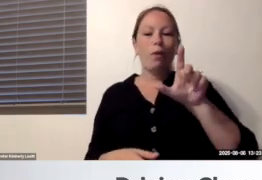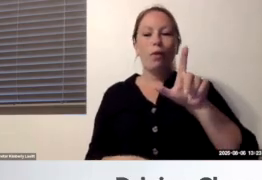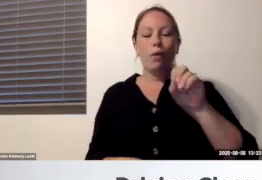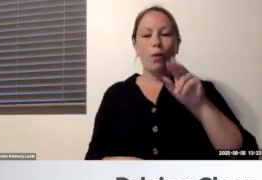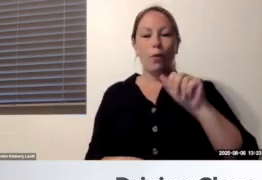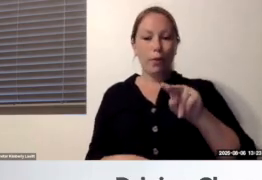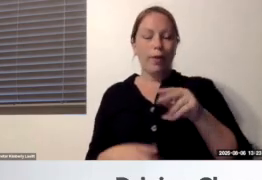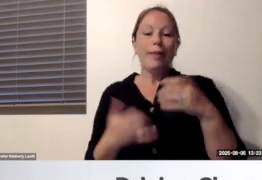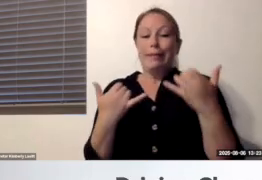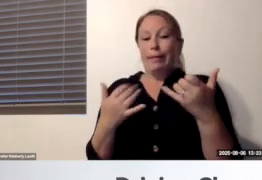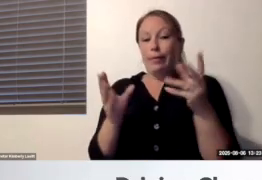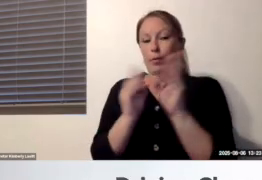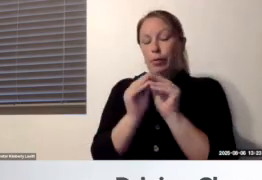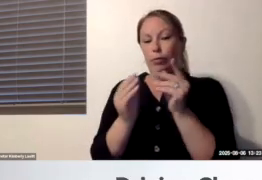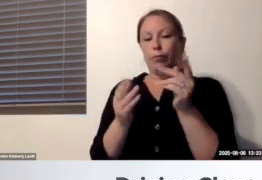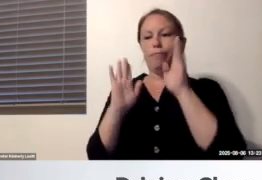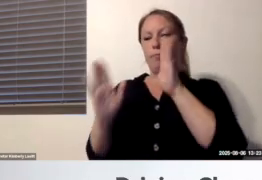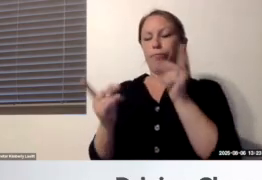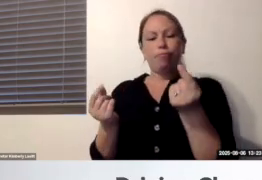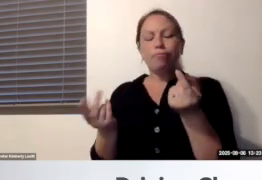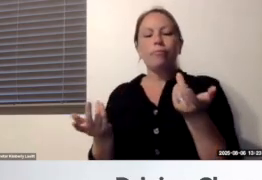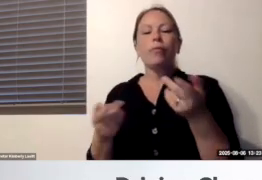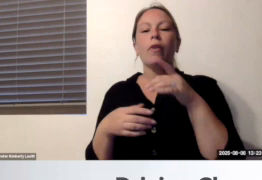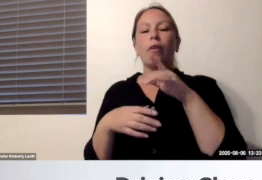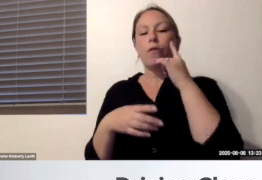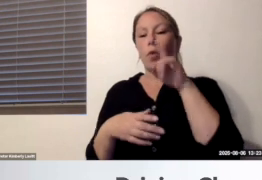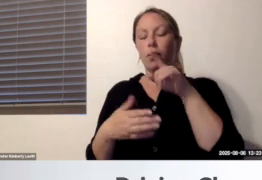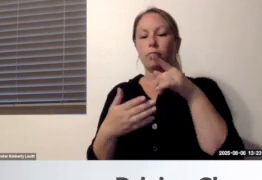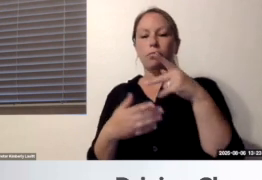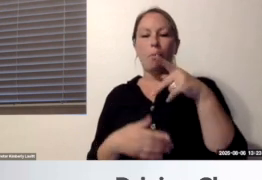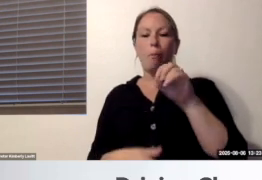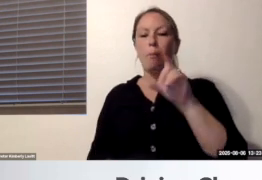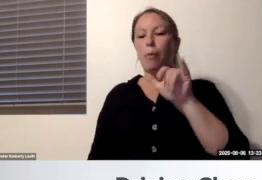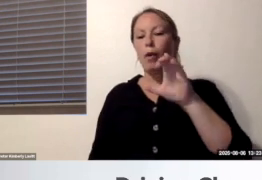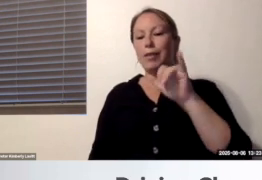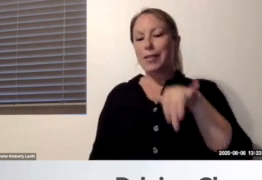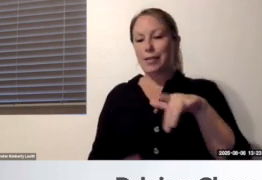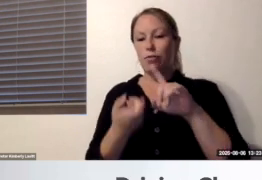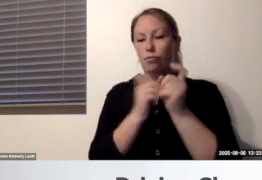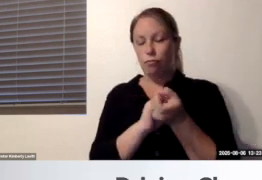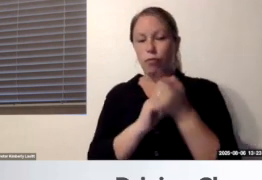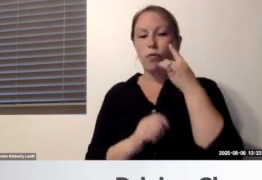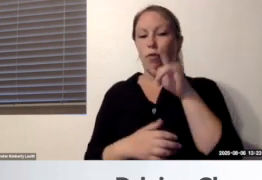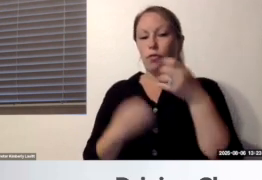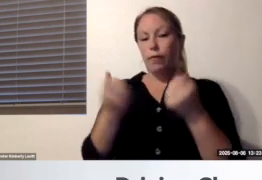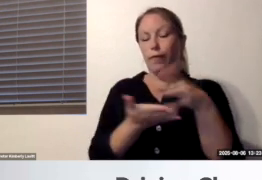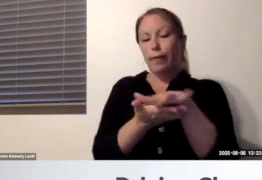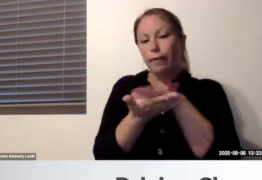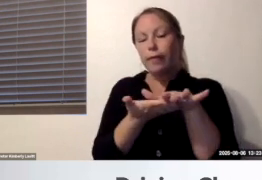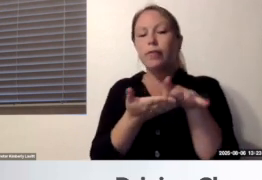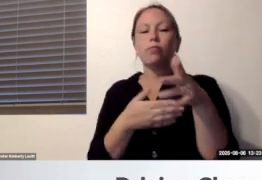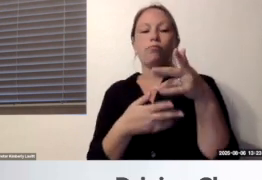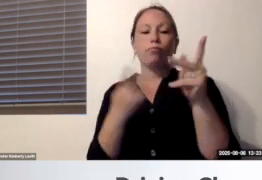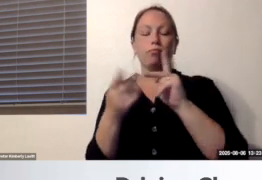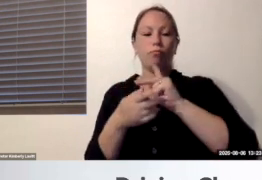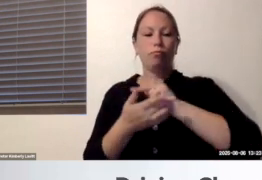Today's meeting will focus on the projects for which we are proposing policy changes in this year's funding plan, which are the Driving Clean Assistance Program and Clean